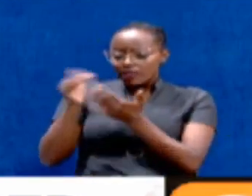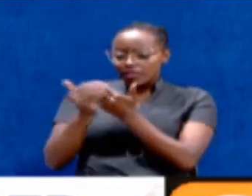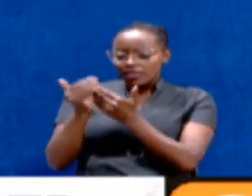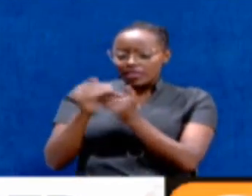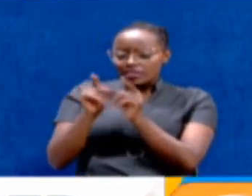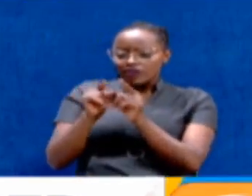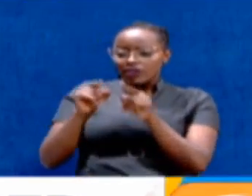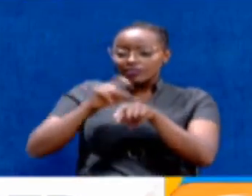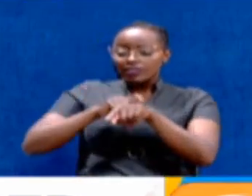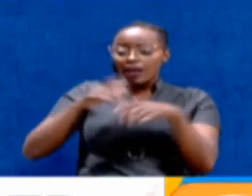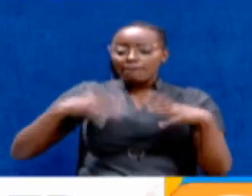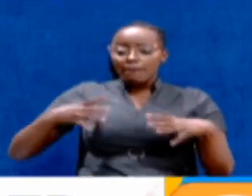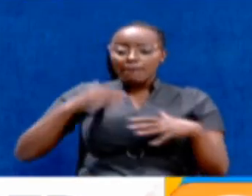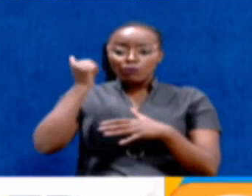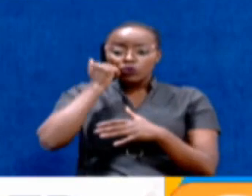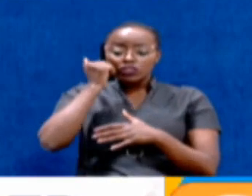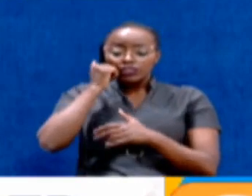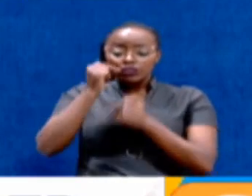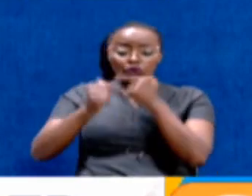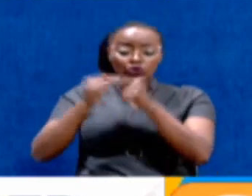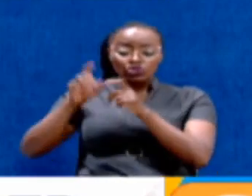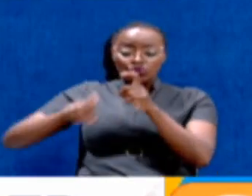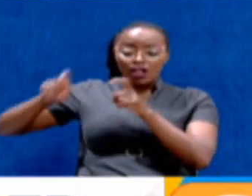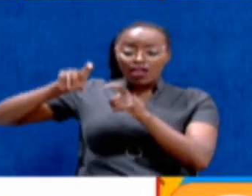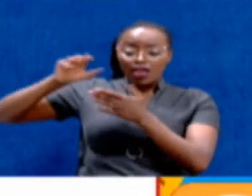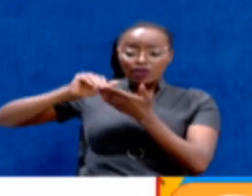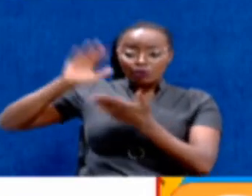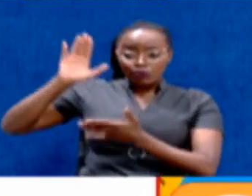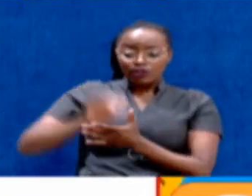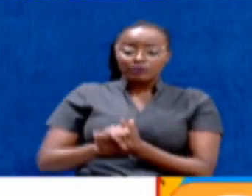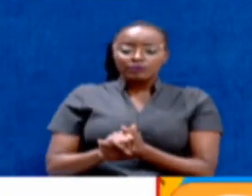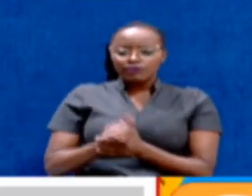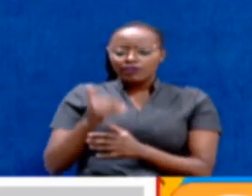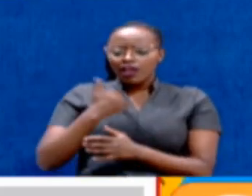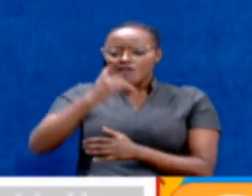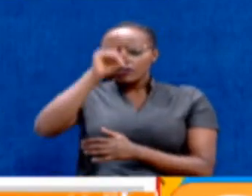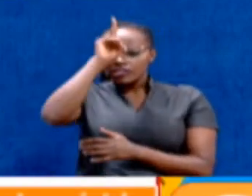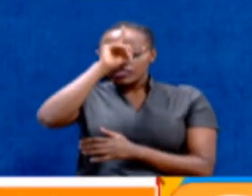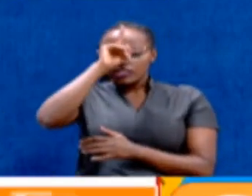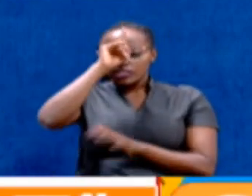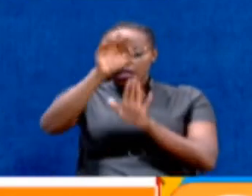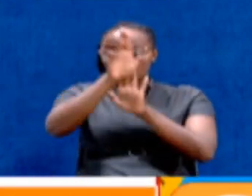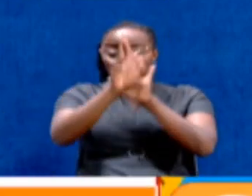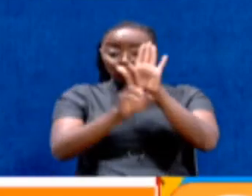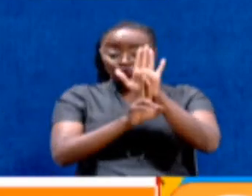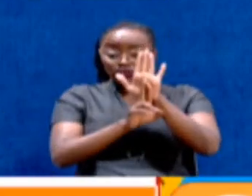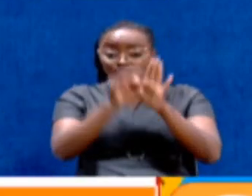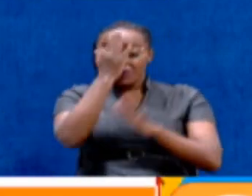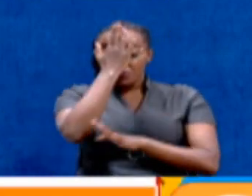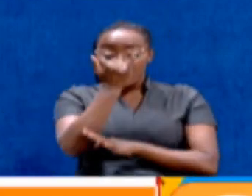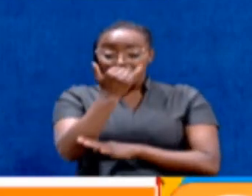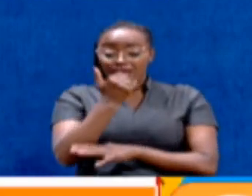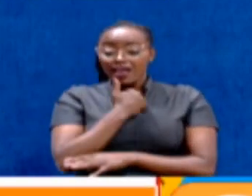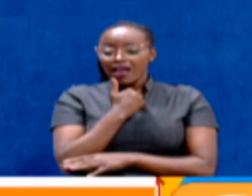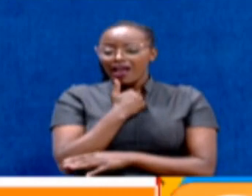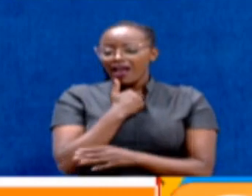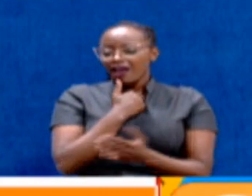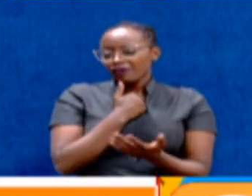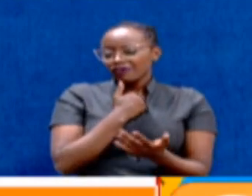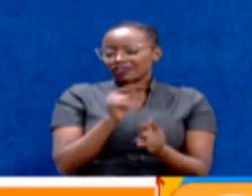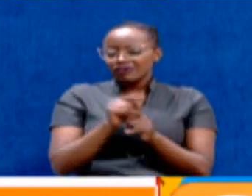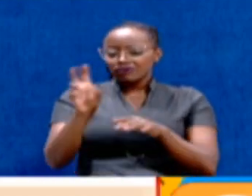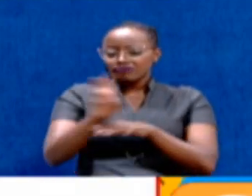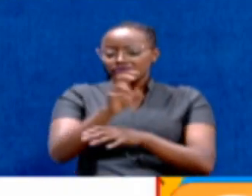the caseload increases. For the home-based care, that we have put stringent measures in place to ensure that we have a